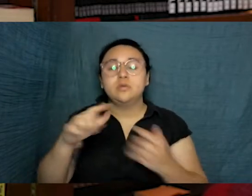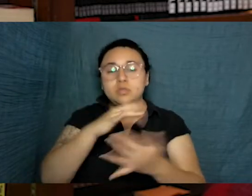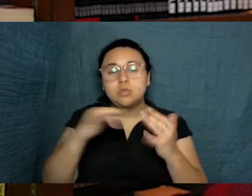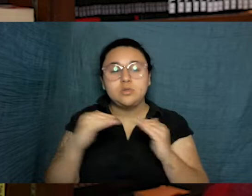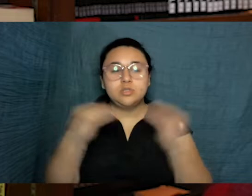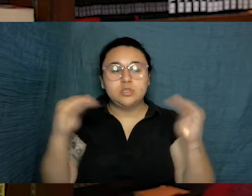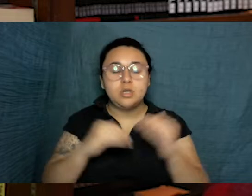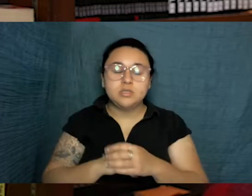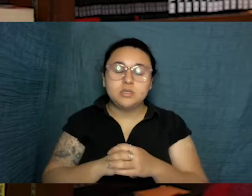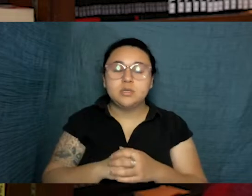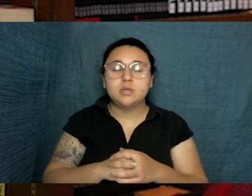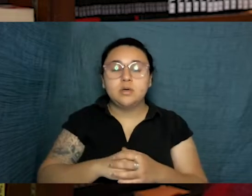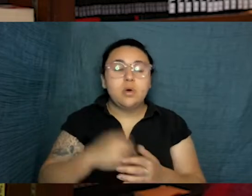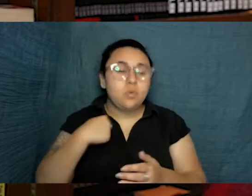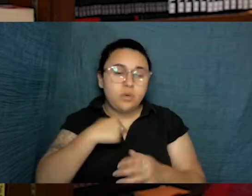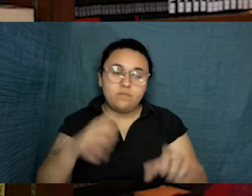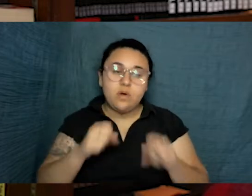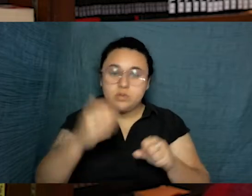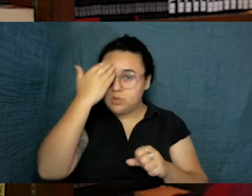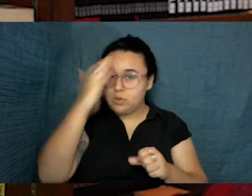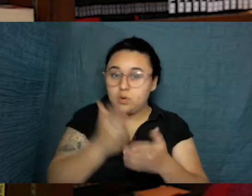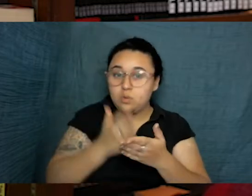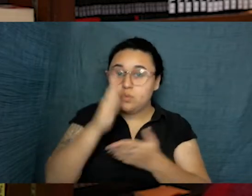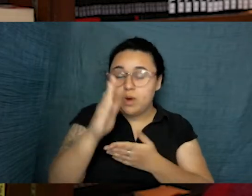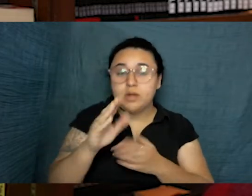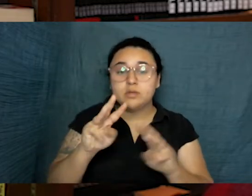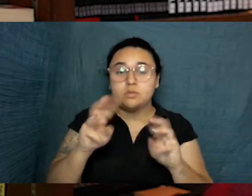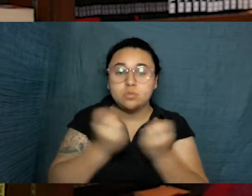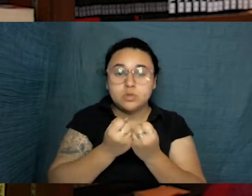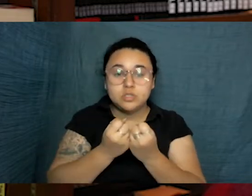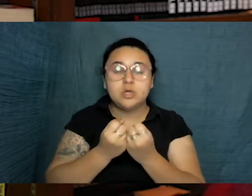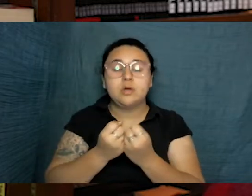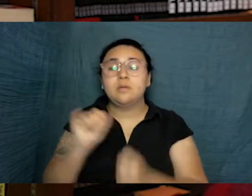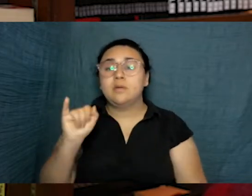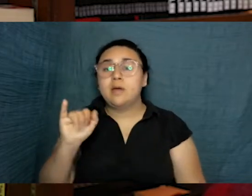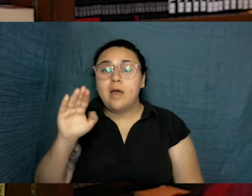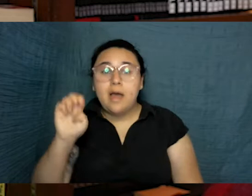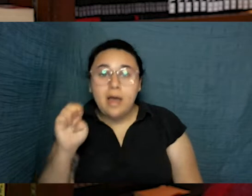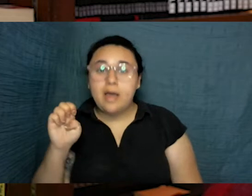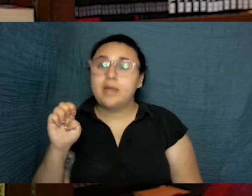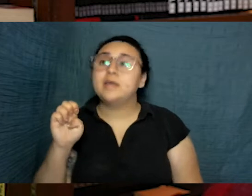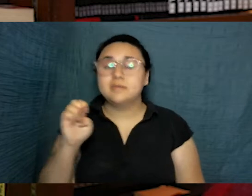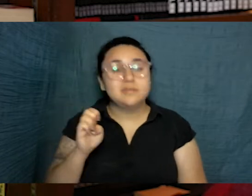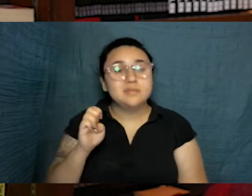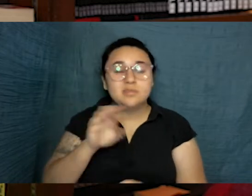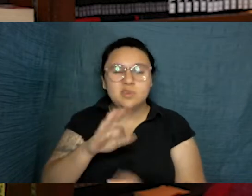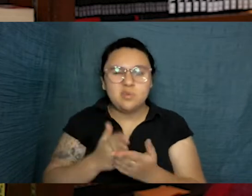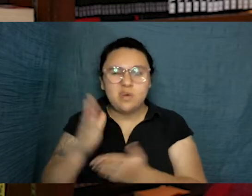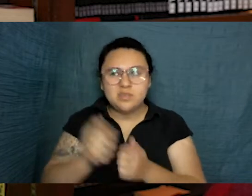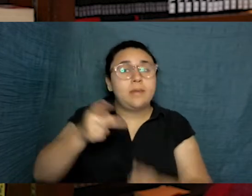of Know Your Rights workshops. We've done Know Your Rights workshops on interaction with ICE agents, on interactions with the